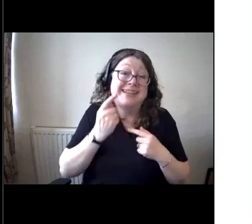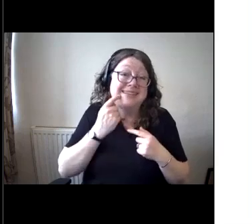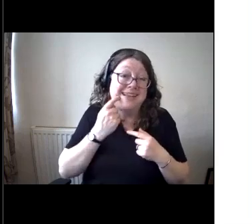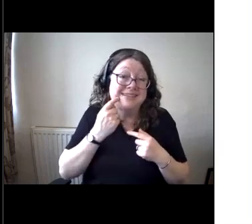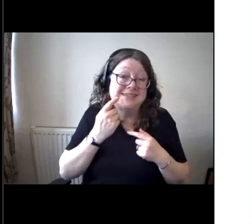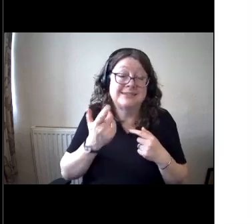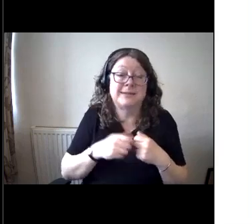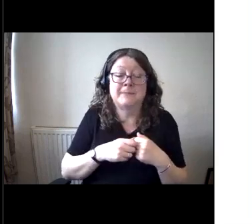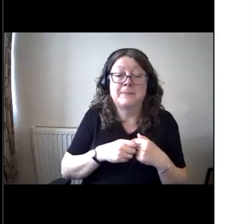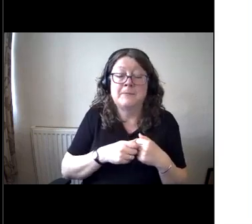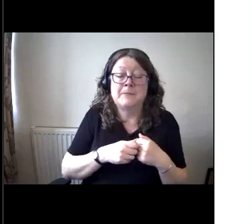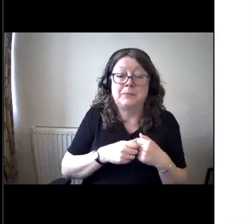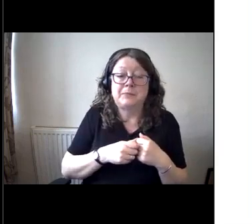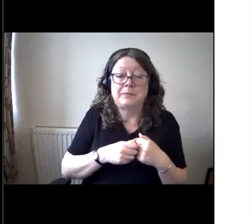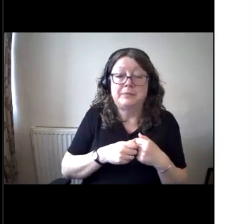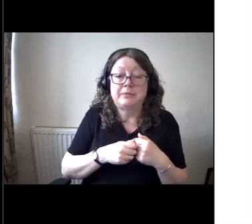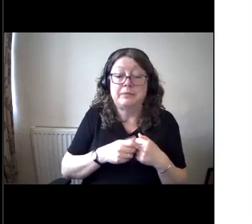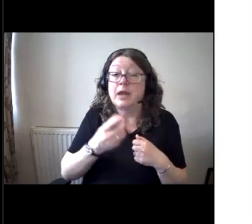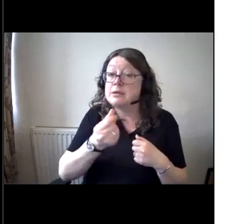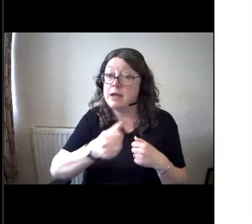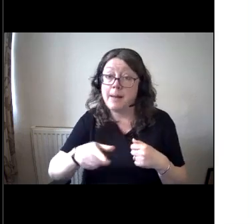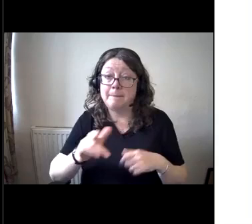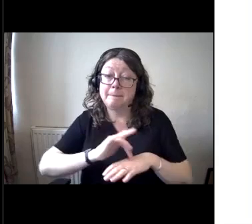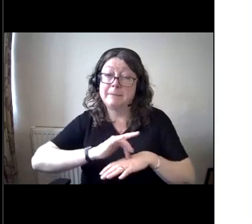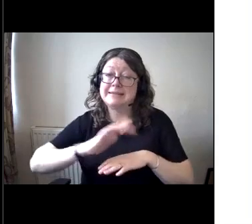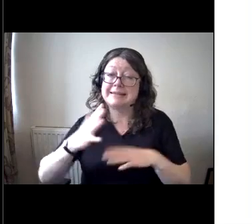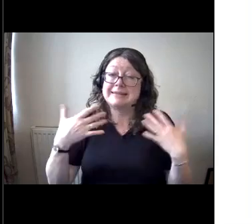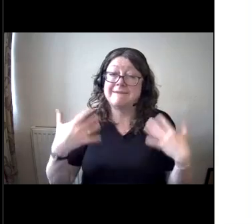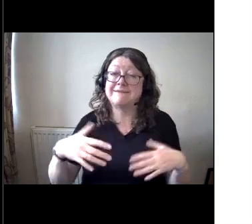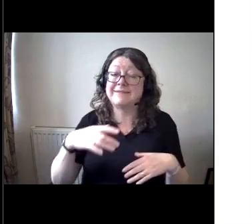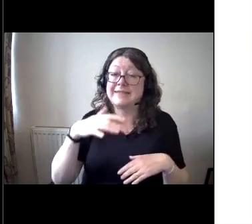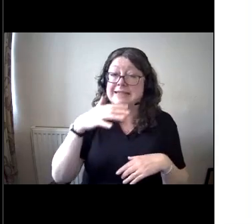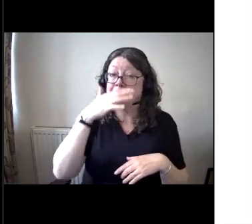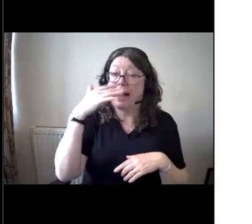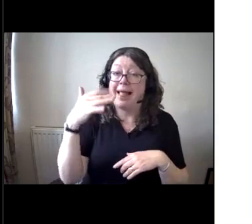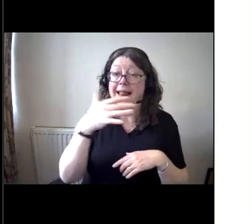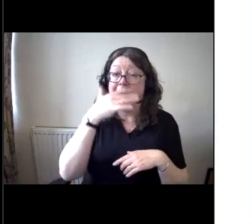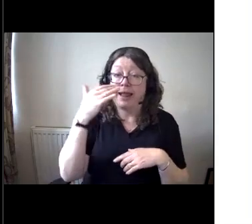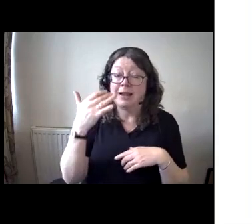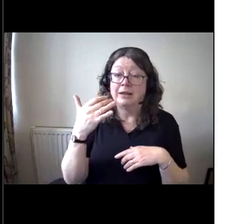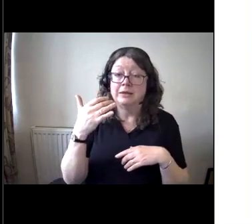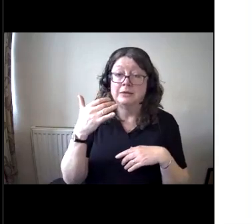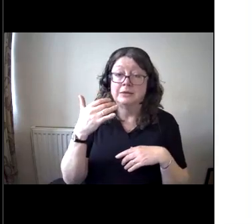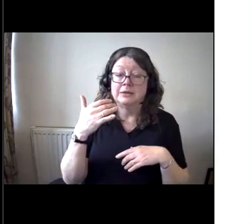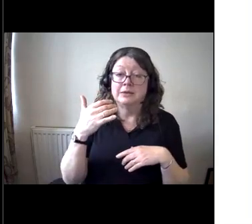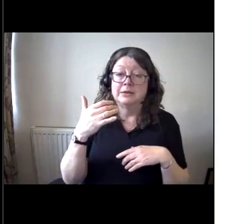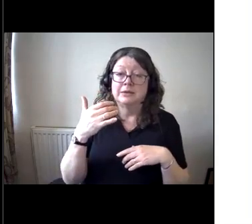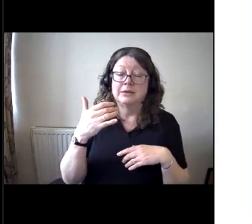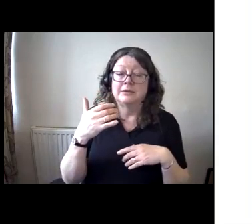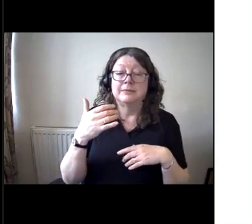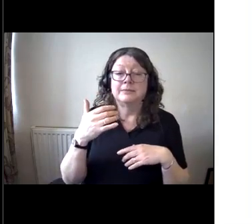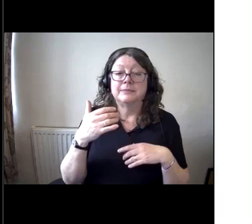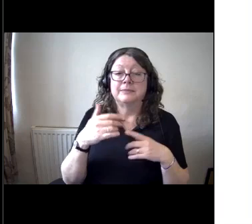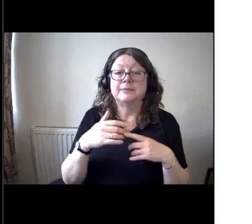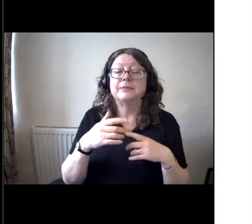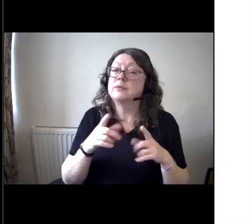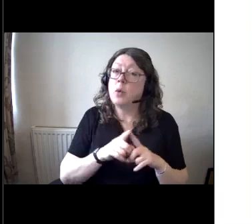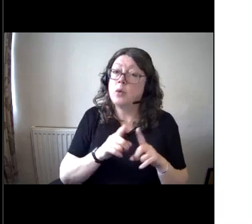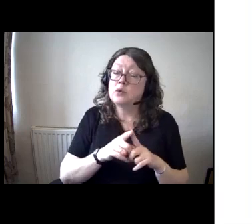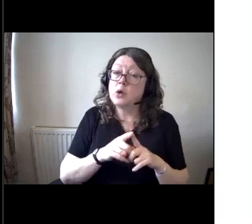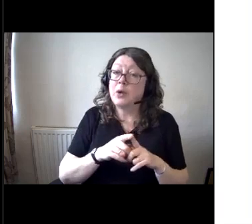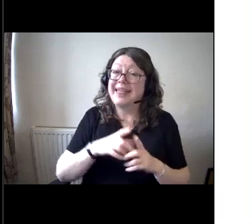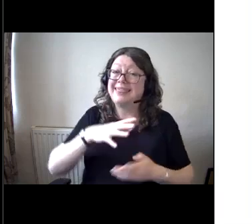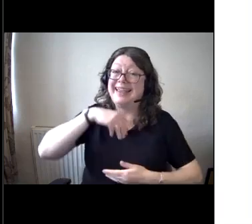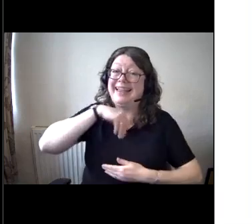very sensitive to certain smells. But thinking about also those internal systems. So for some of our young people, they